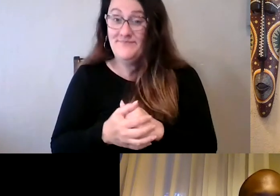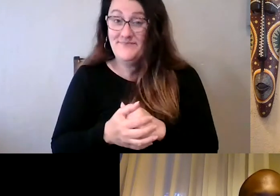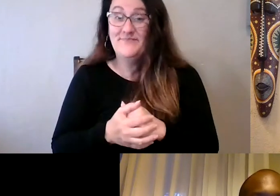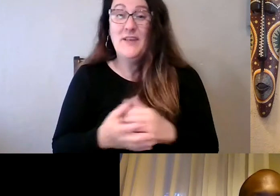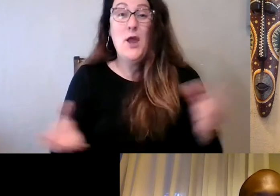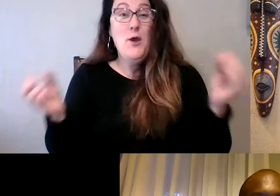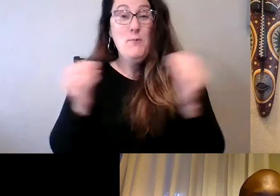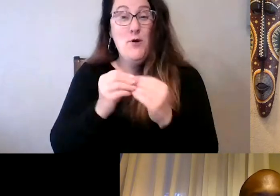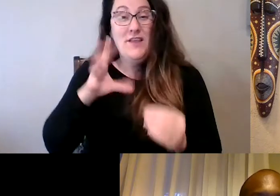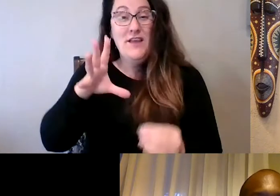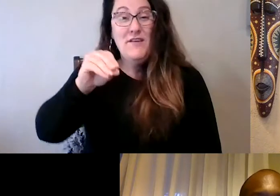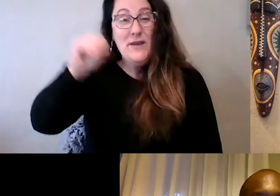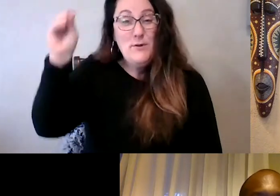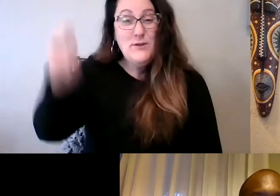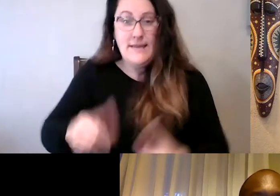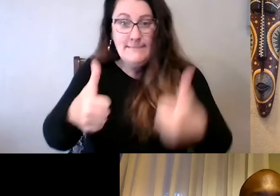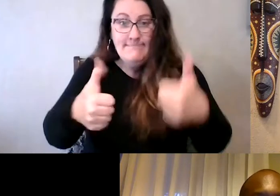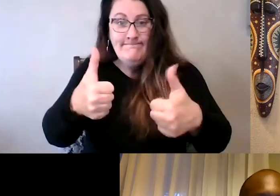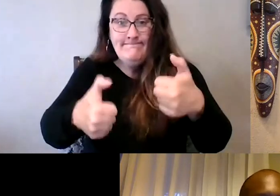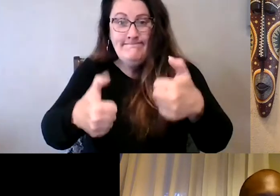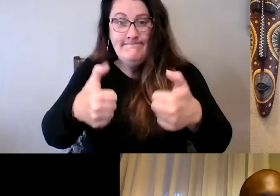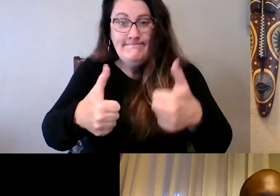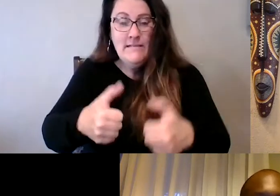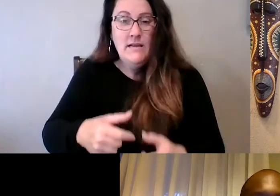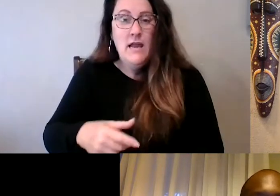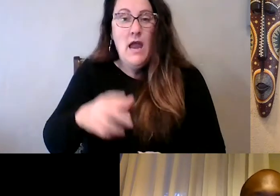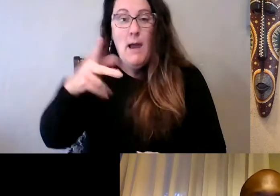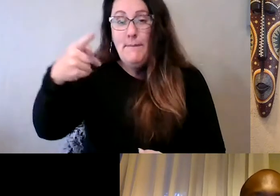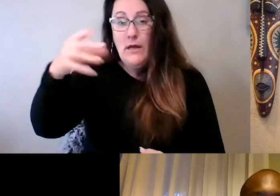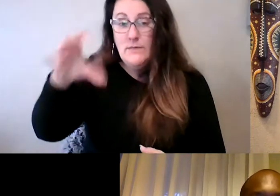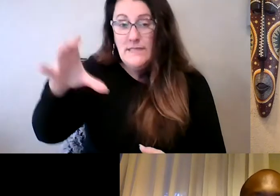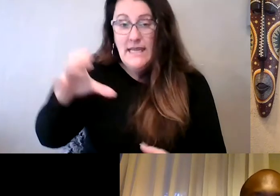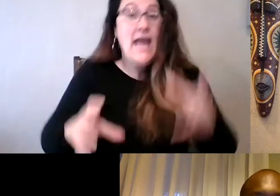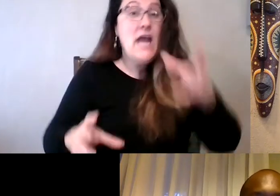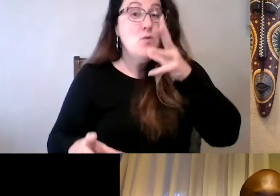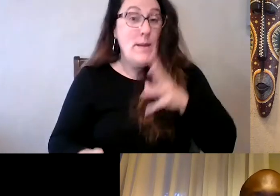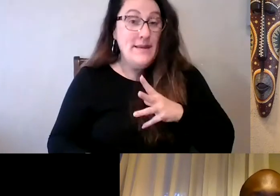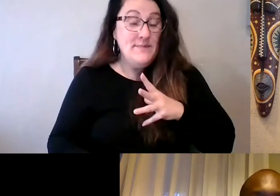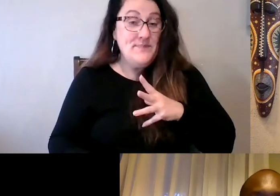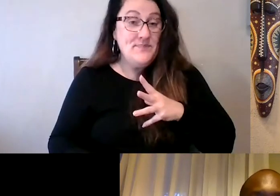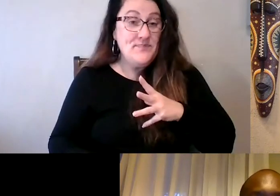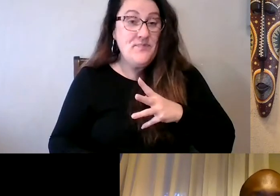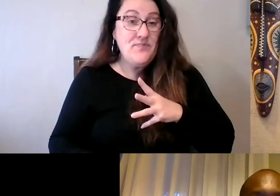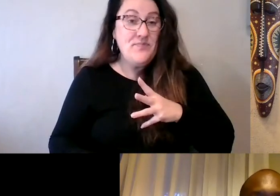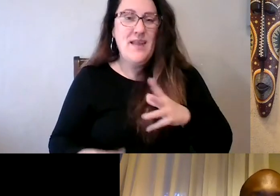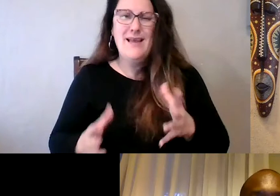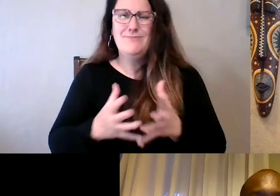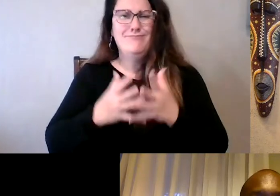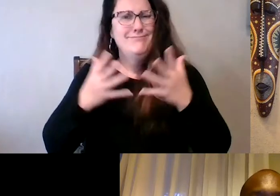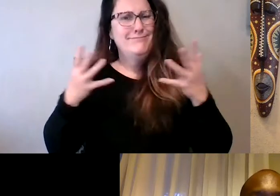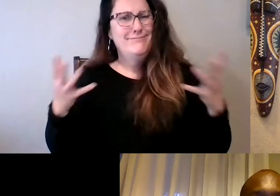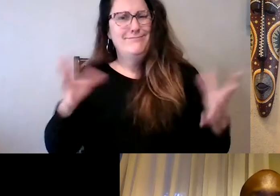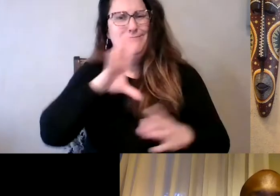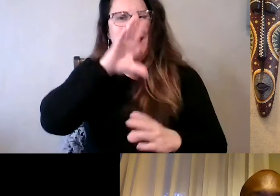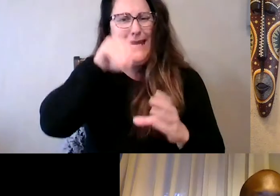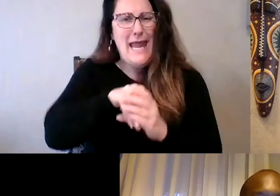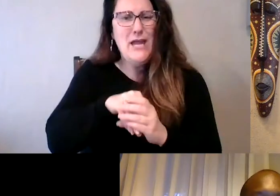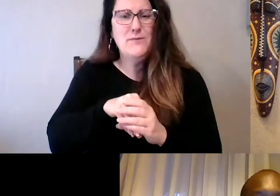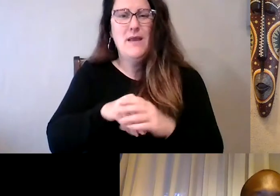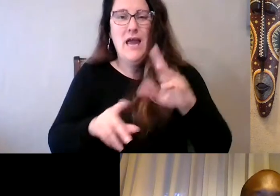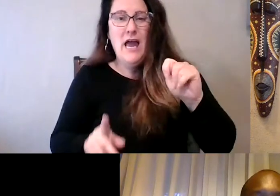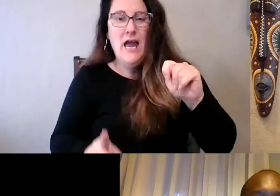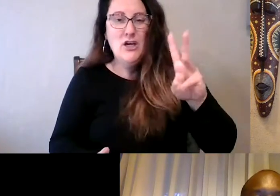than 50% of gamers are Black, are people of color and women. And so they had a whole engagement series on